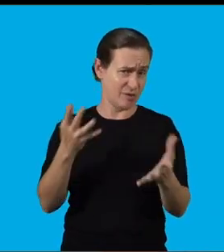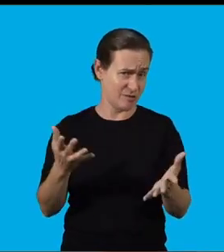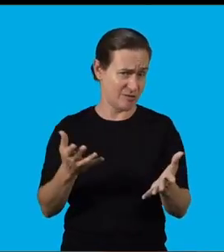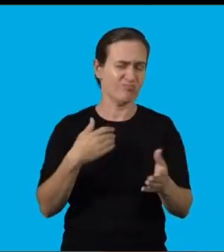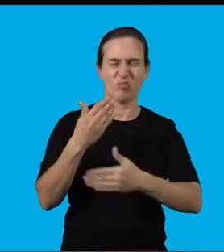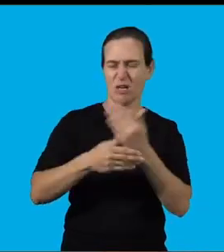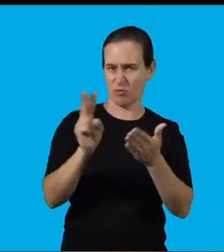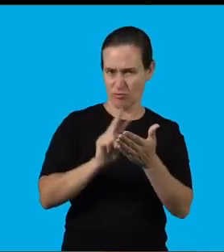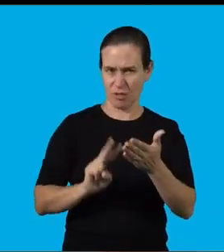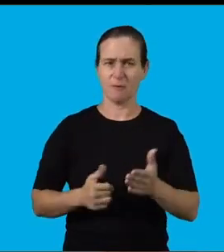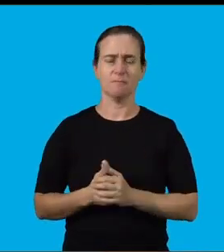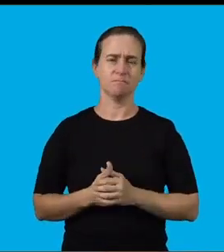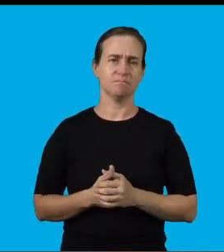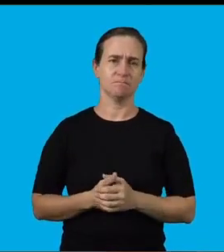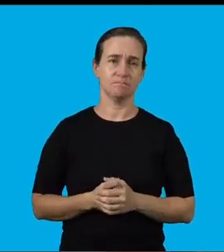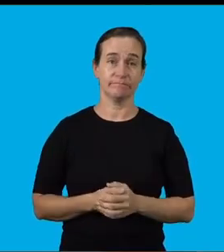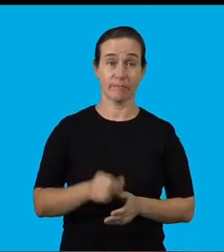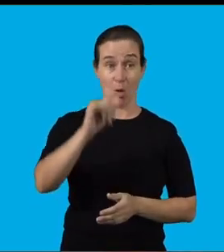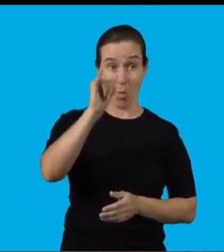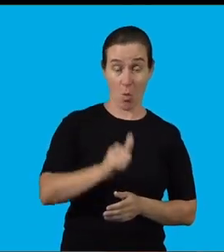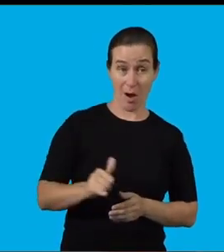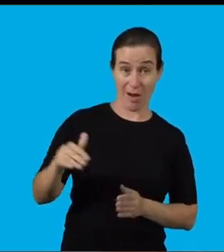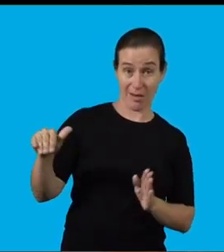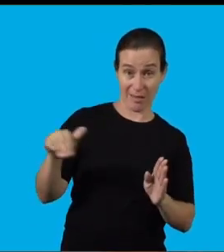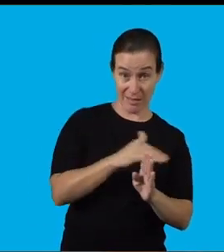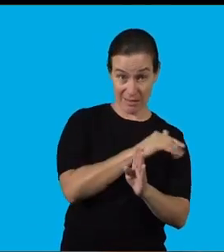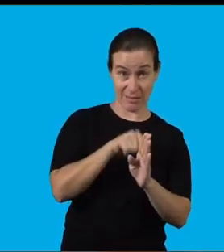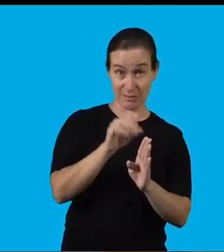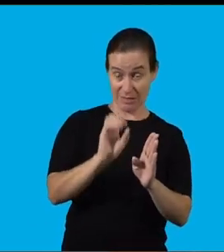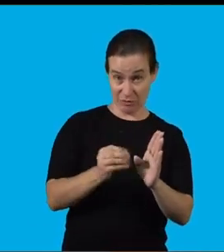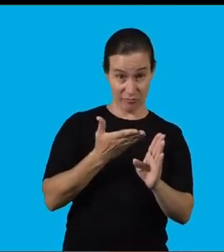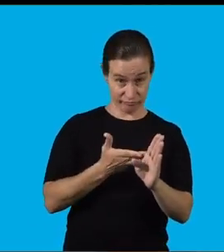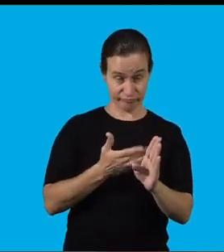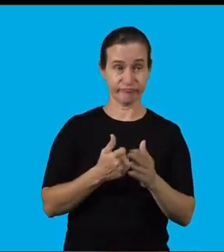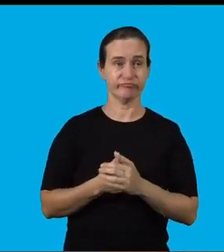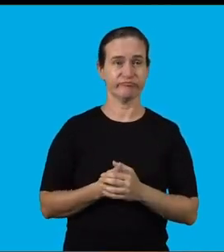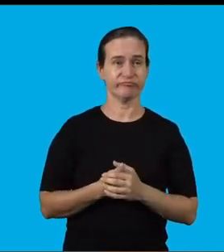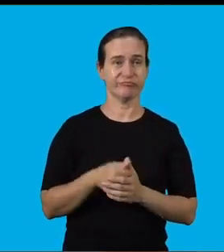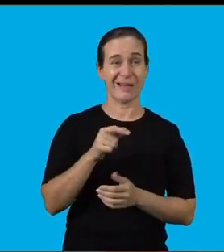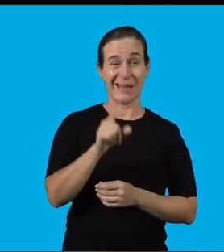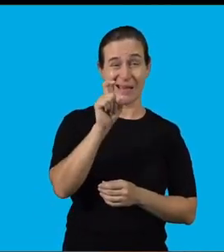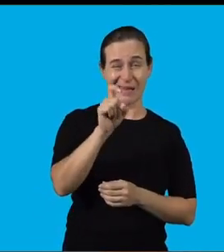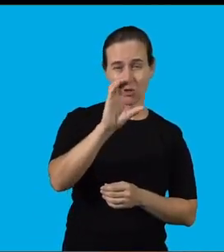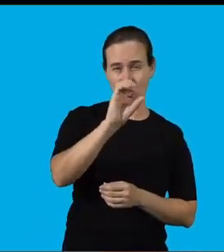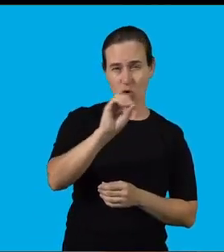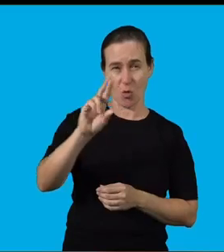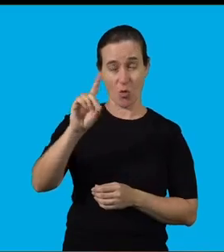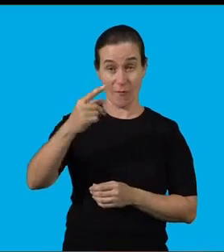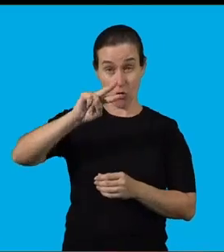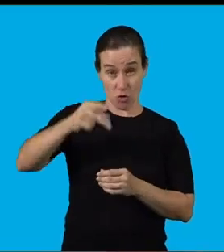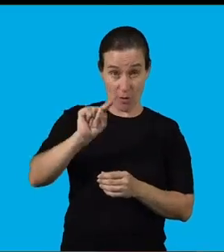reading. It has a y-intercept of 0, which is drawn on the graph. The x-coordinates of the turning points of G